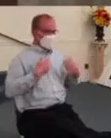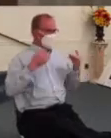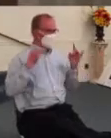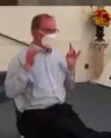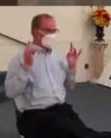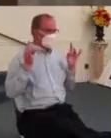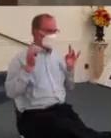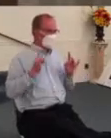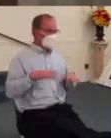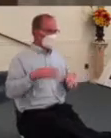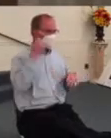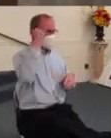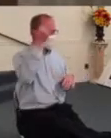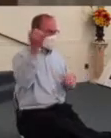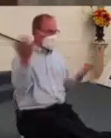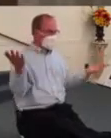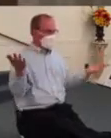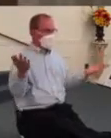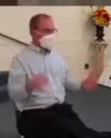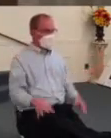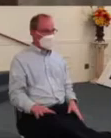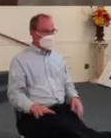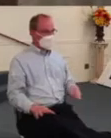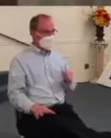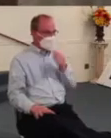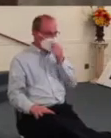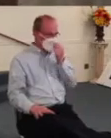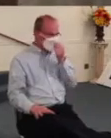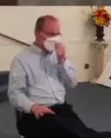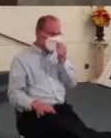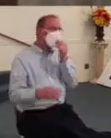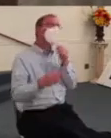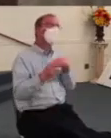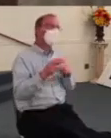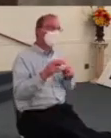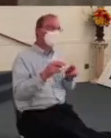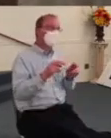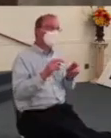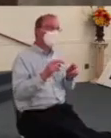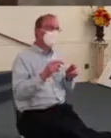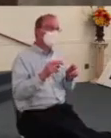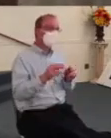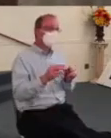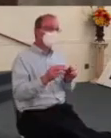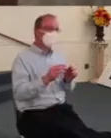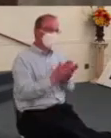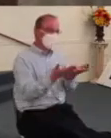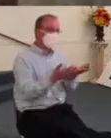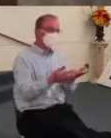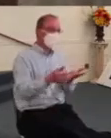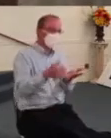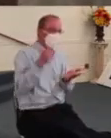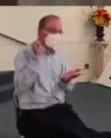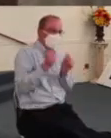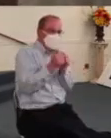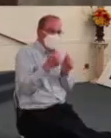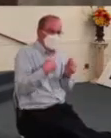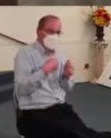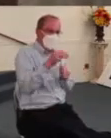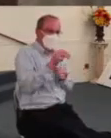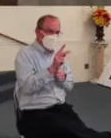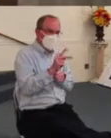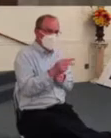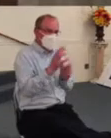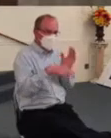I want you to turn back with me to Mark the 11th chapter. And it might help